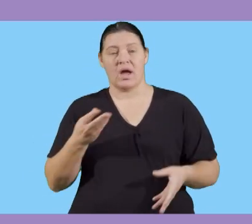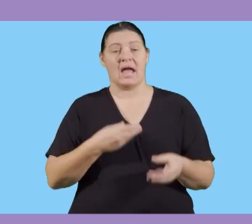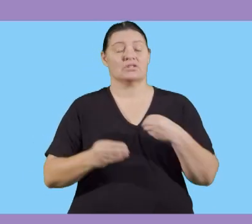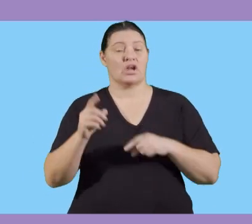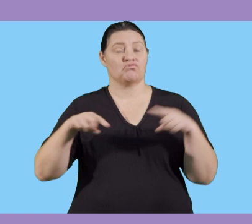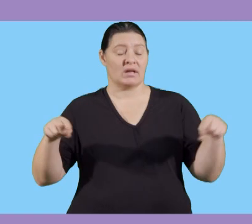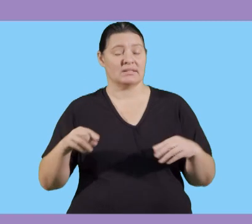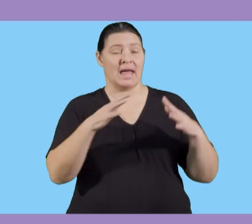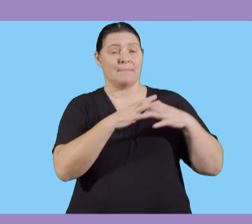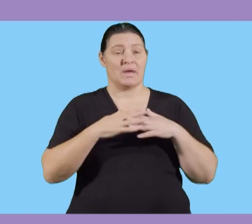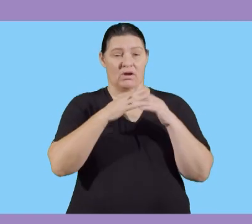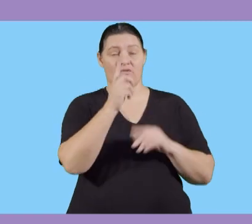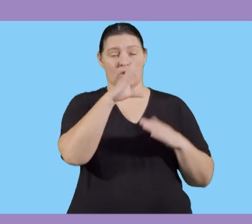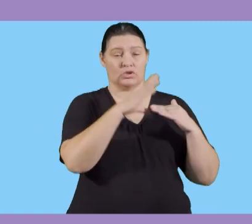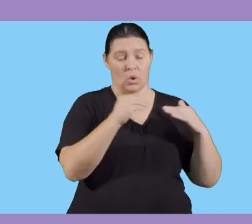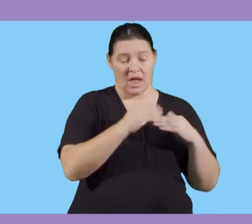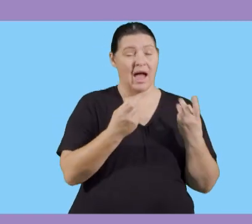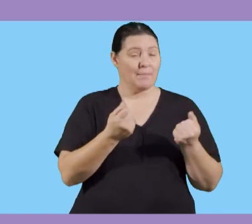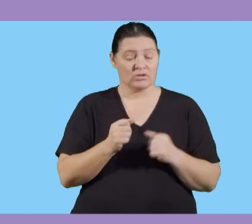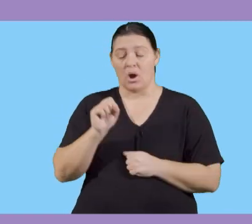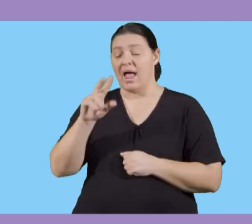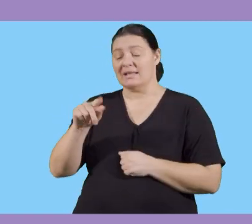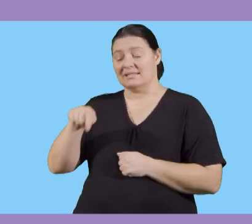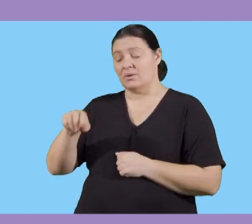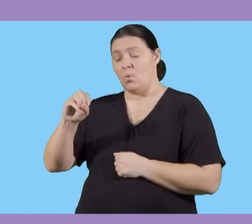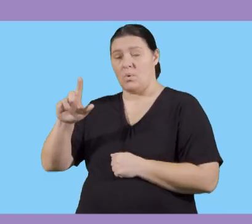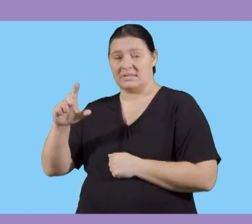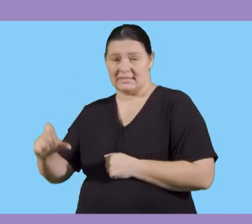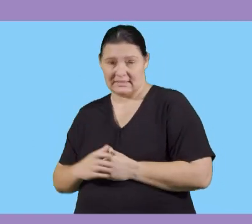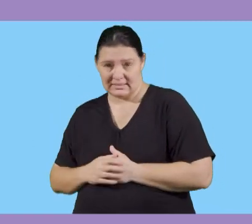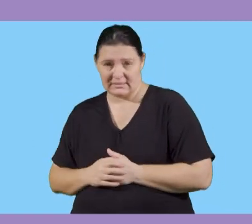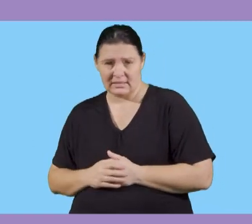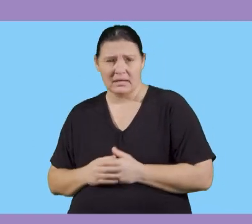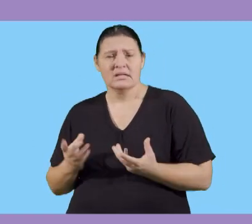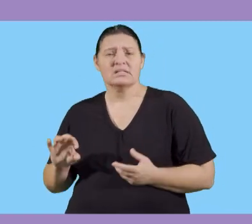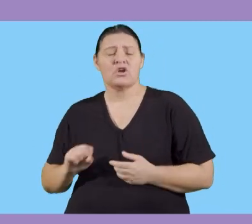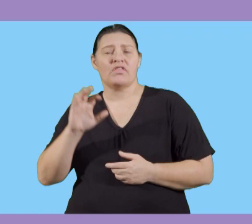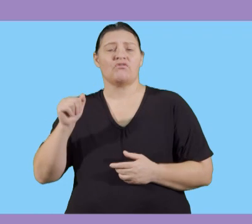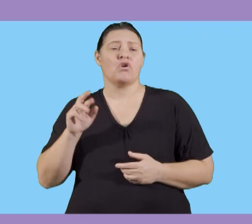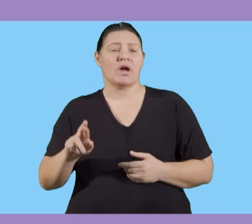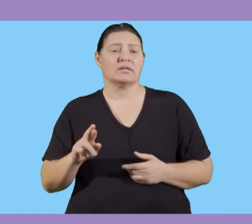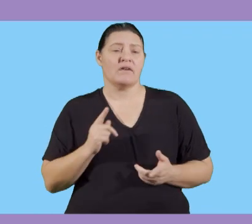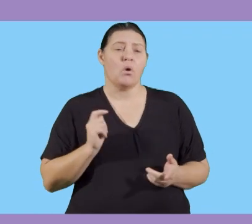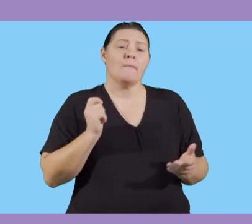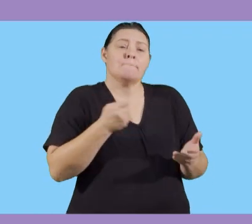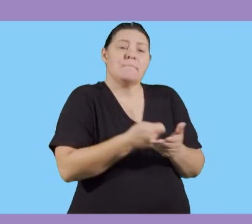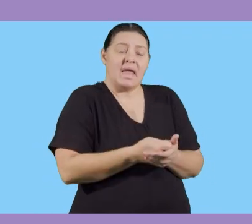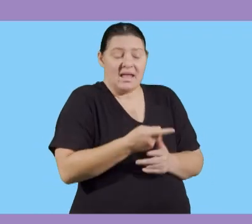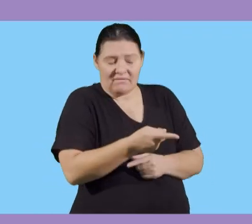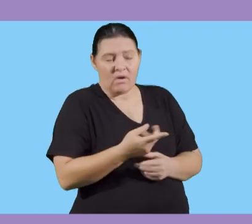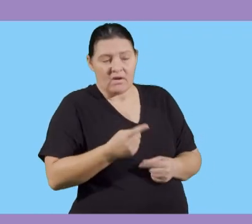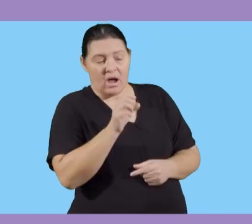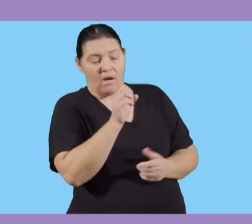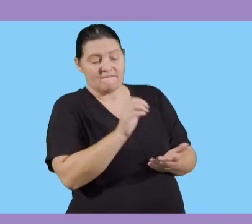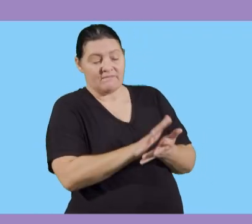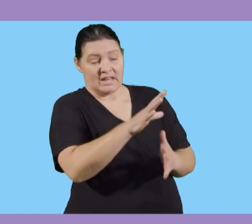the exchange rate in America for $1 is 18 rands and 1 cent. How much in South African rands will you have